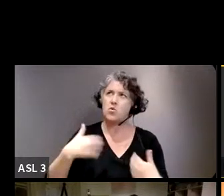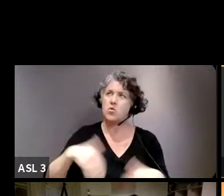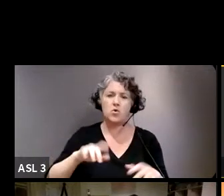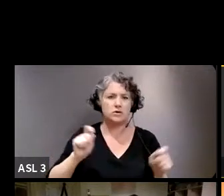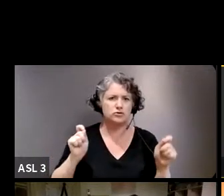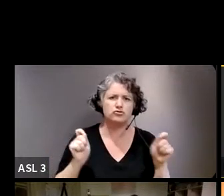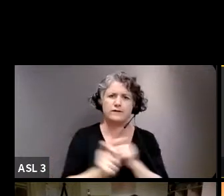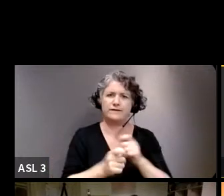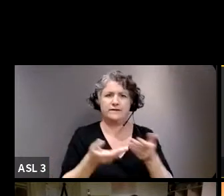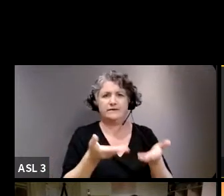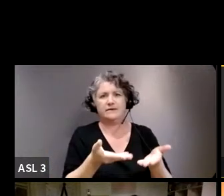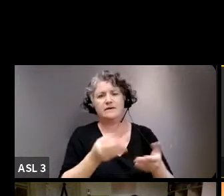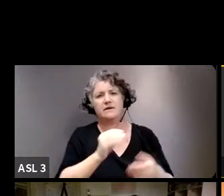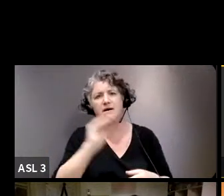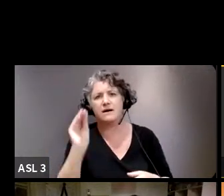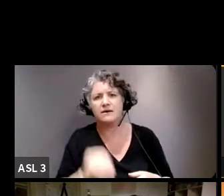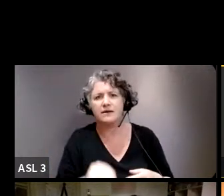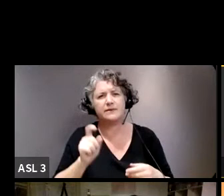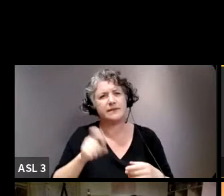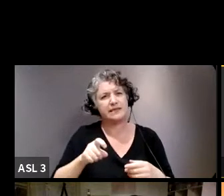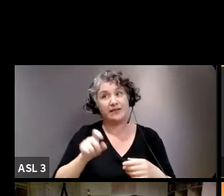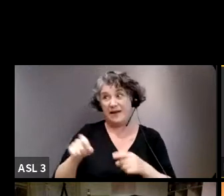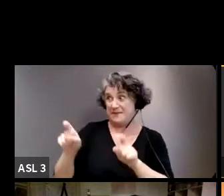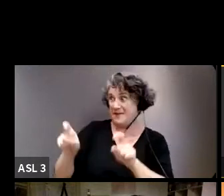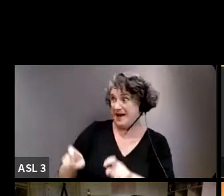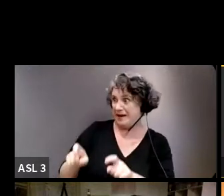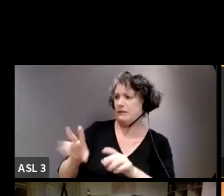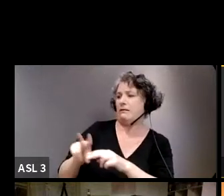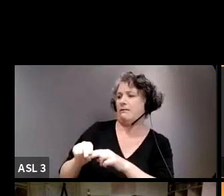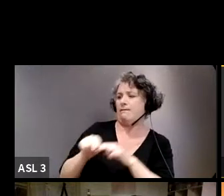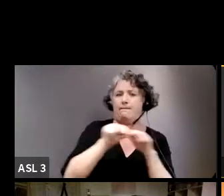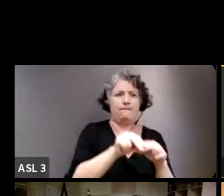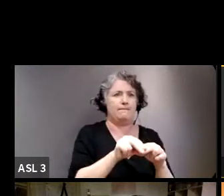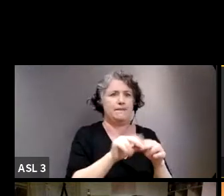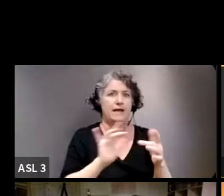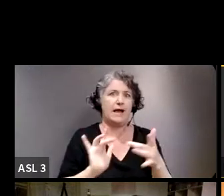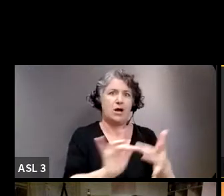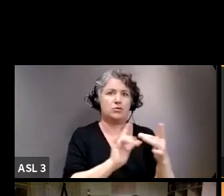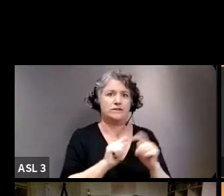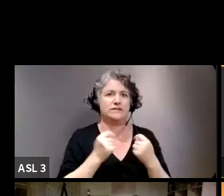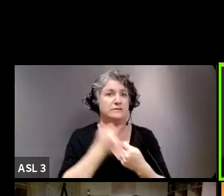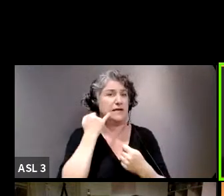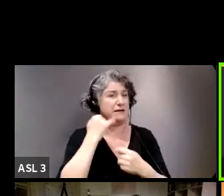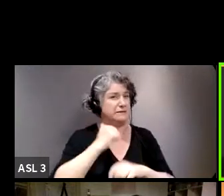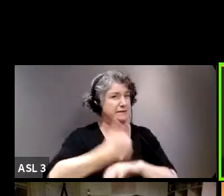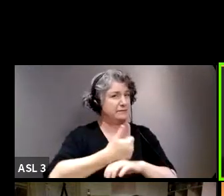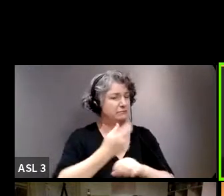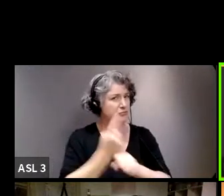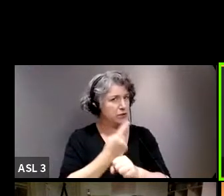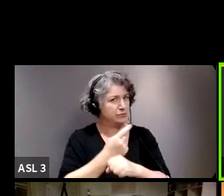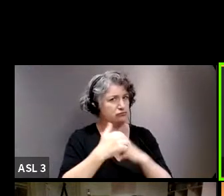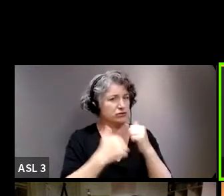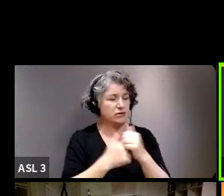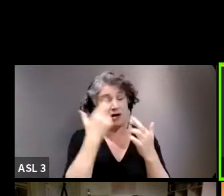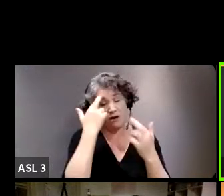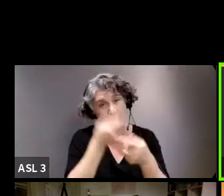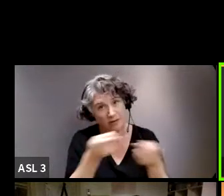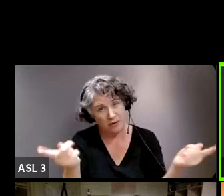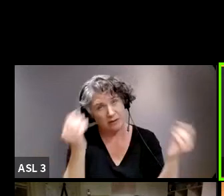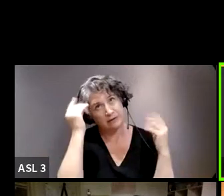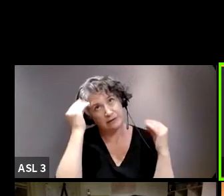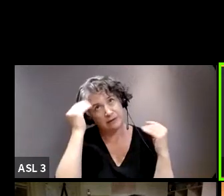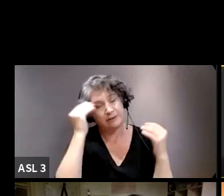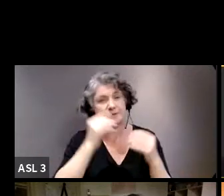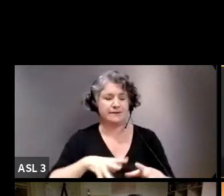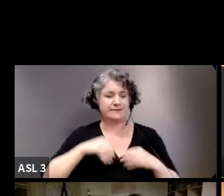what we need here which is a that pilot on on mental health outreach teams if you structure it correctly so i hope you will uh take those adv that